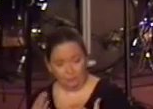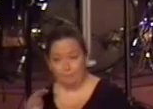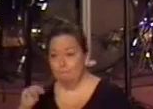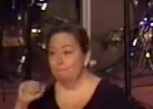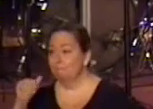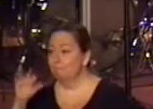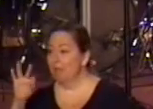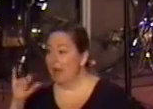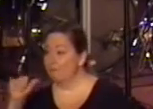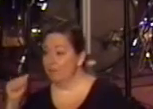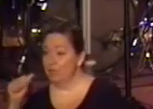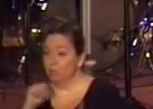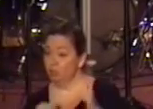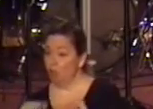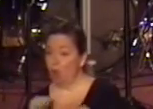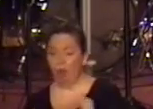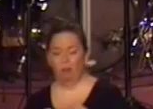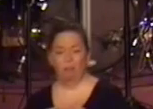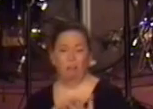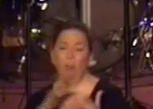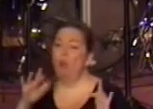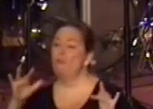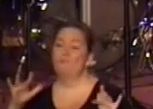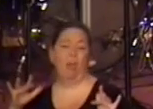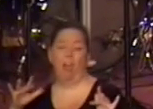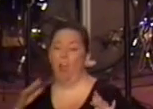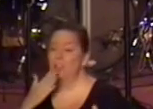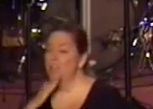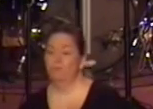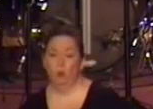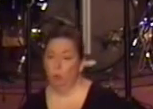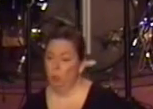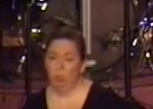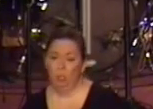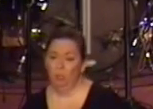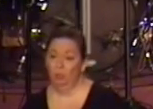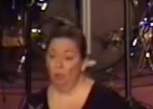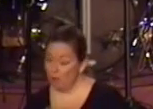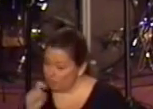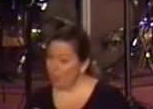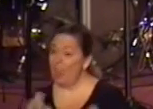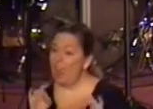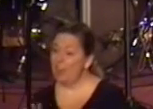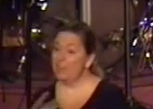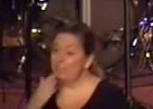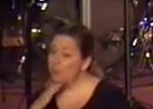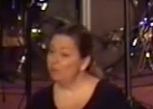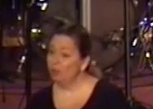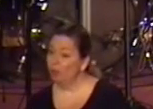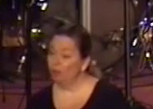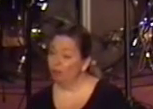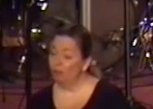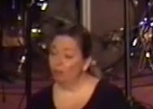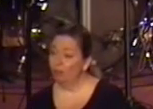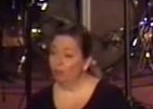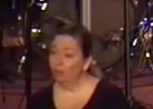Mafia shows are out there. We glorify it. We're supposed to hate evil and what it does. And the fear of the Lord begins